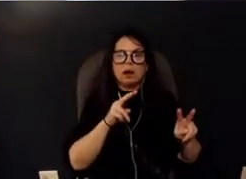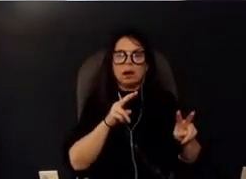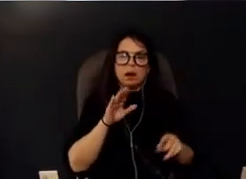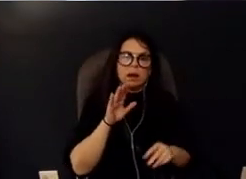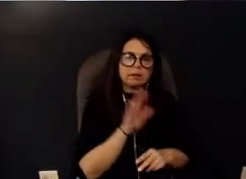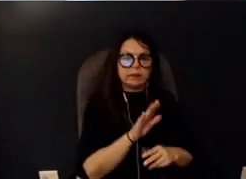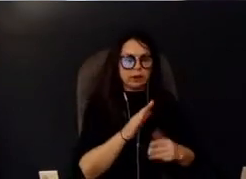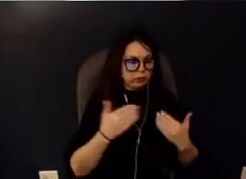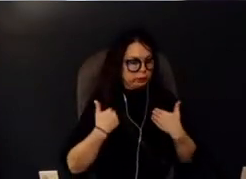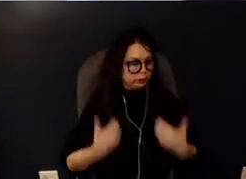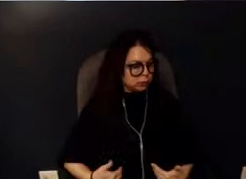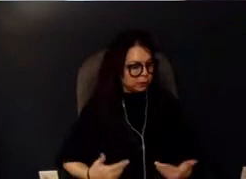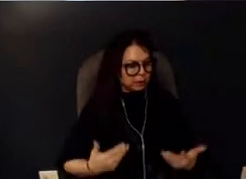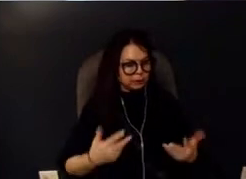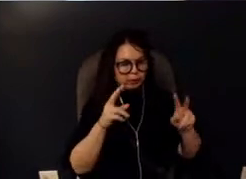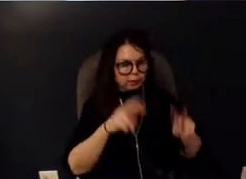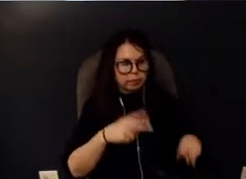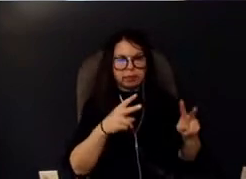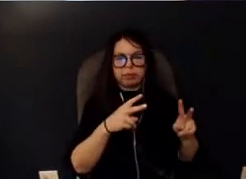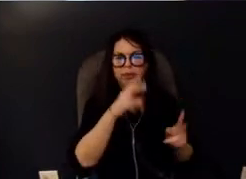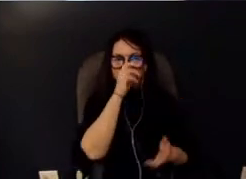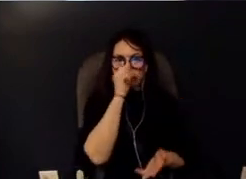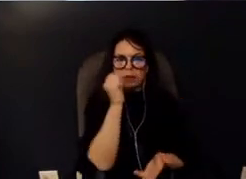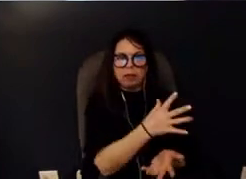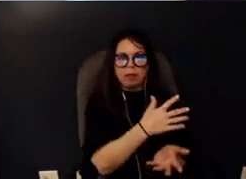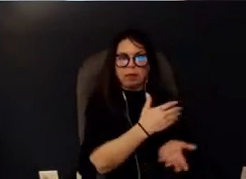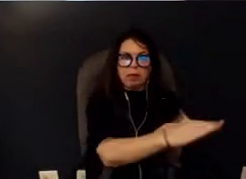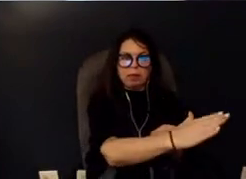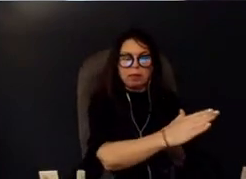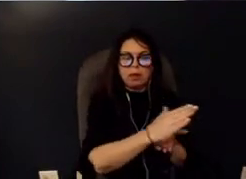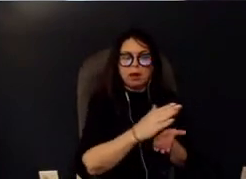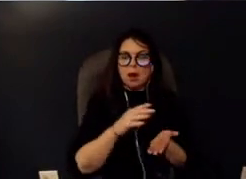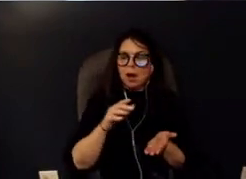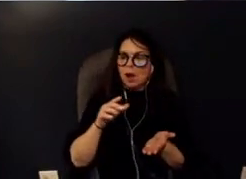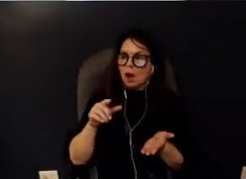and who are not held accountable,